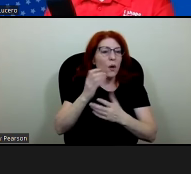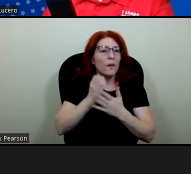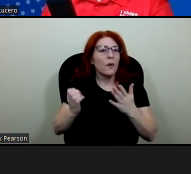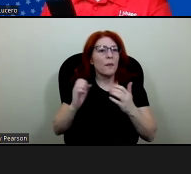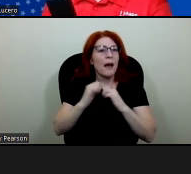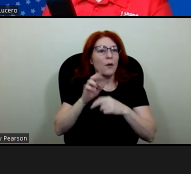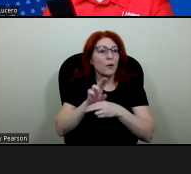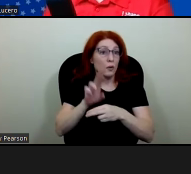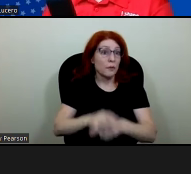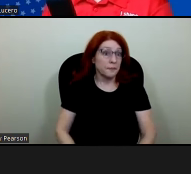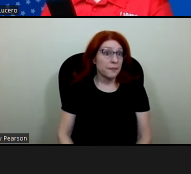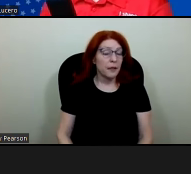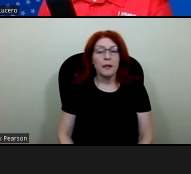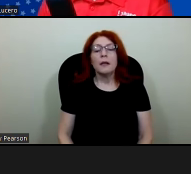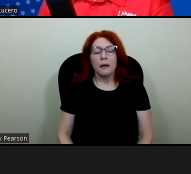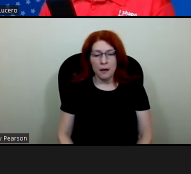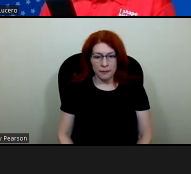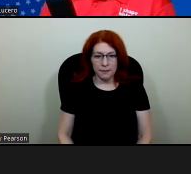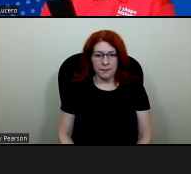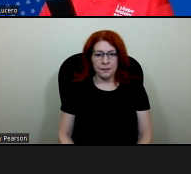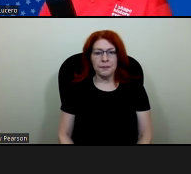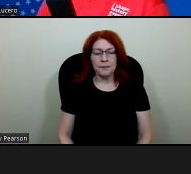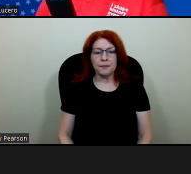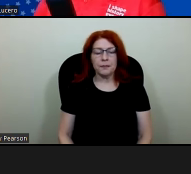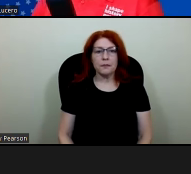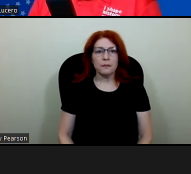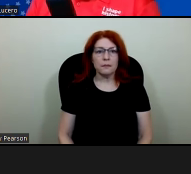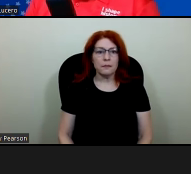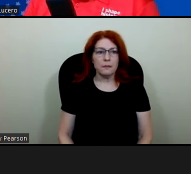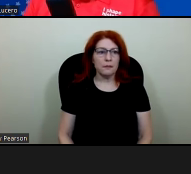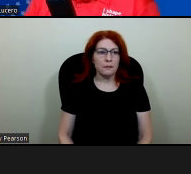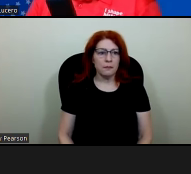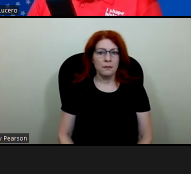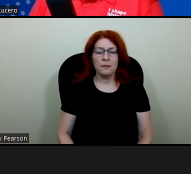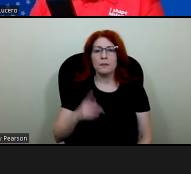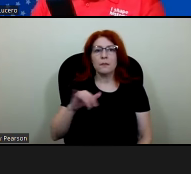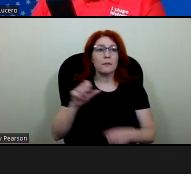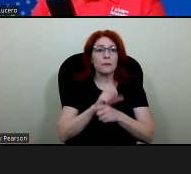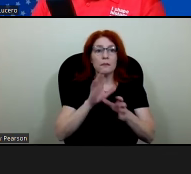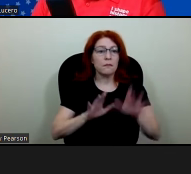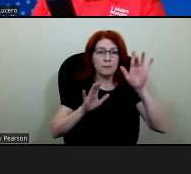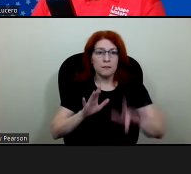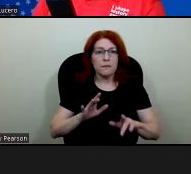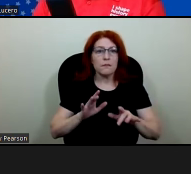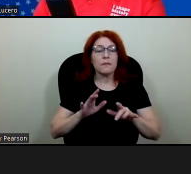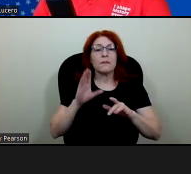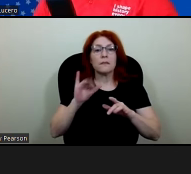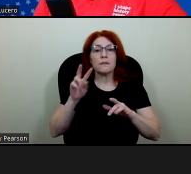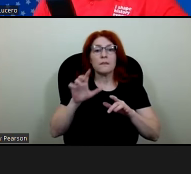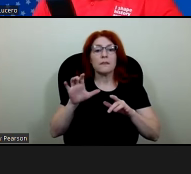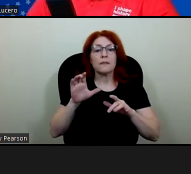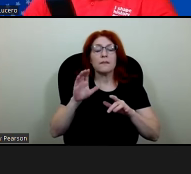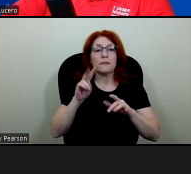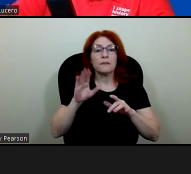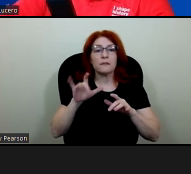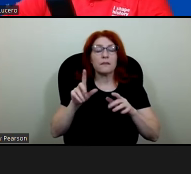it. All right. All right. So we have nothing left in poll workers, but we have 2 left in civic engagement. We